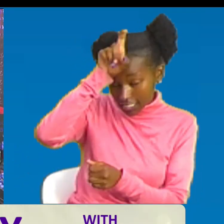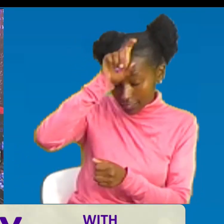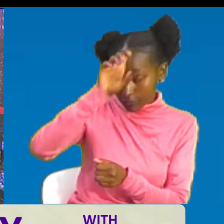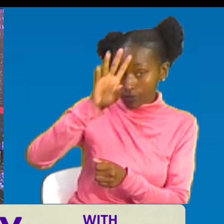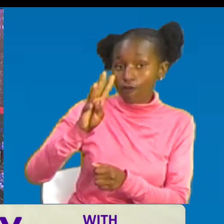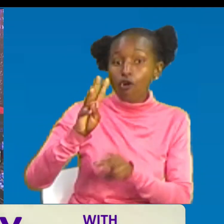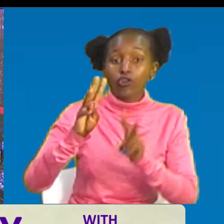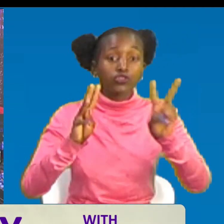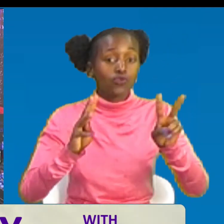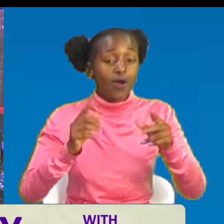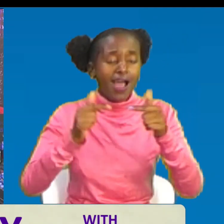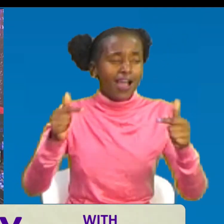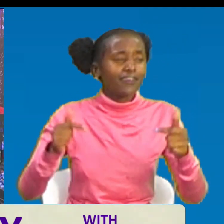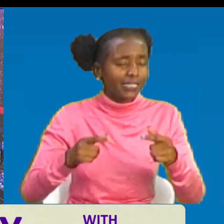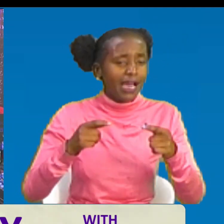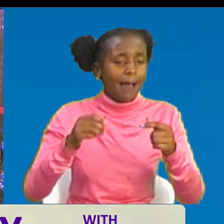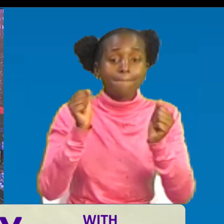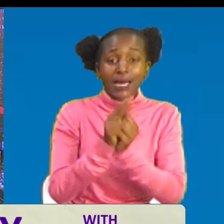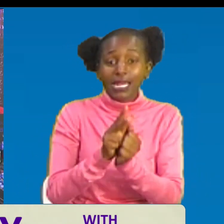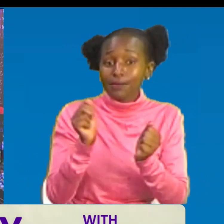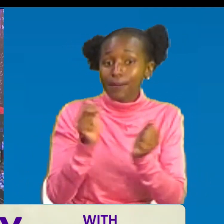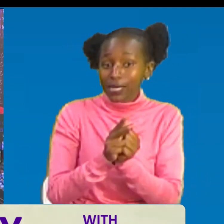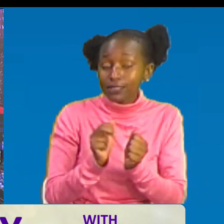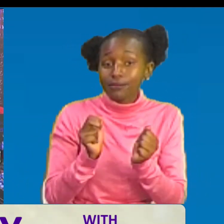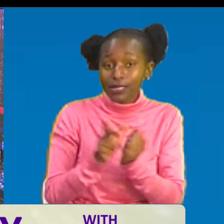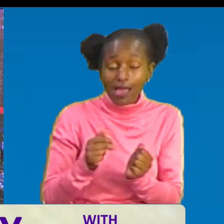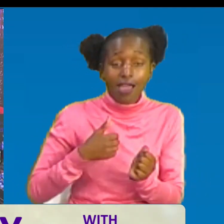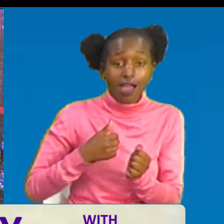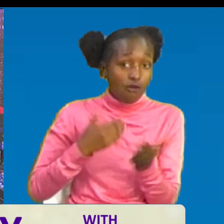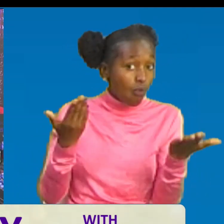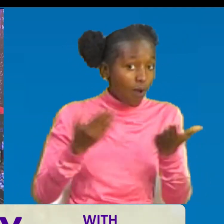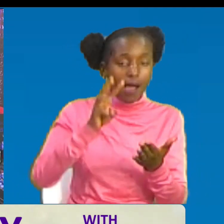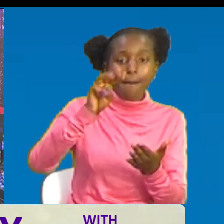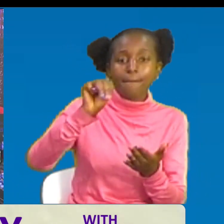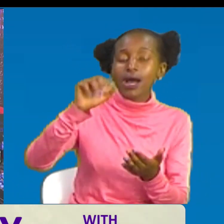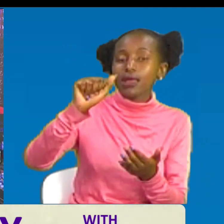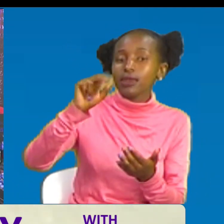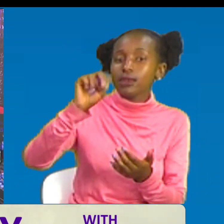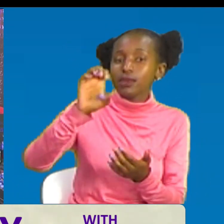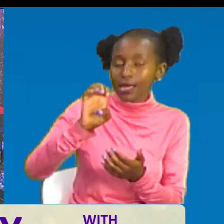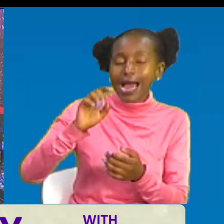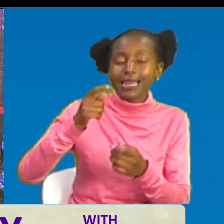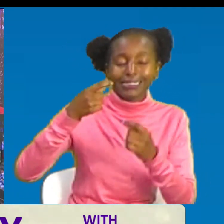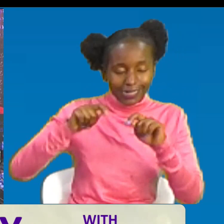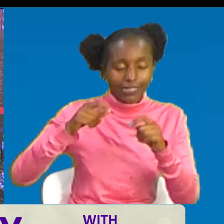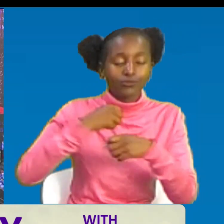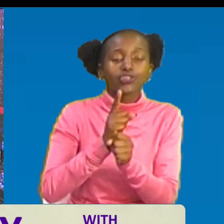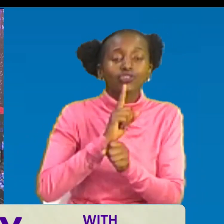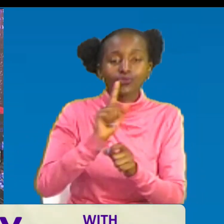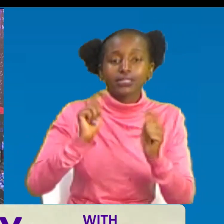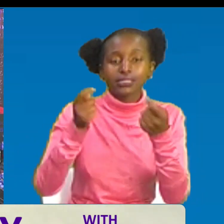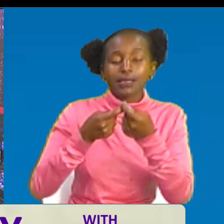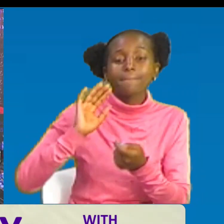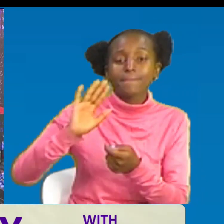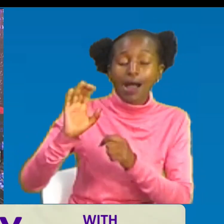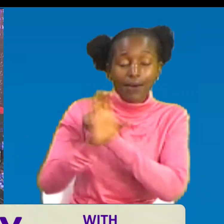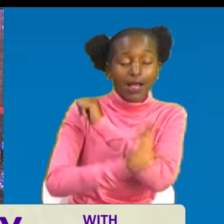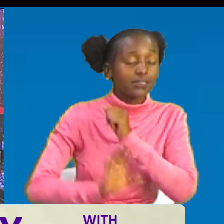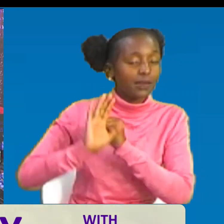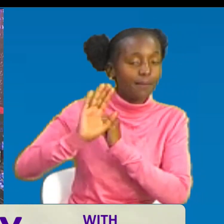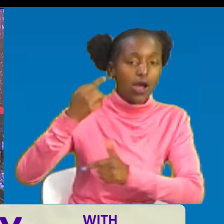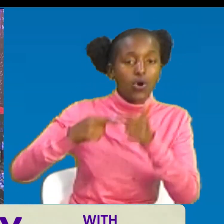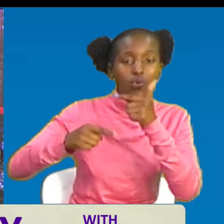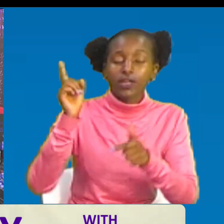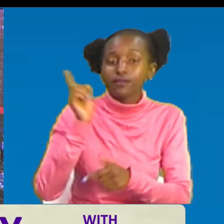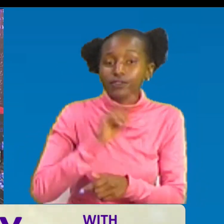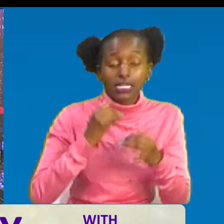toughly contested penalties, where Sadio Mane managed to give his side the coveted title, that is in 2022.